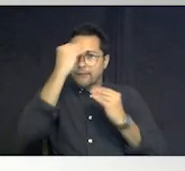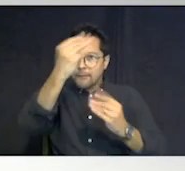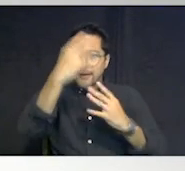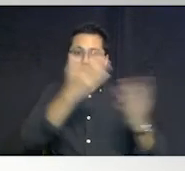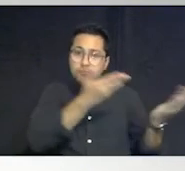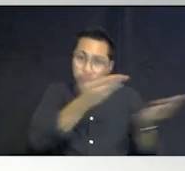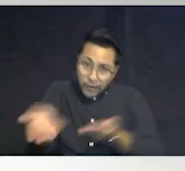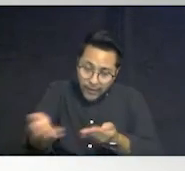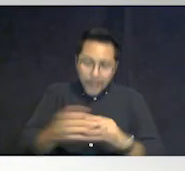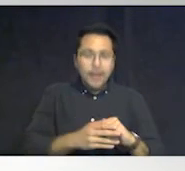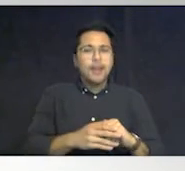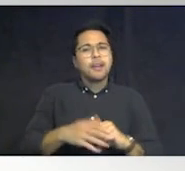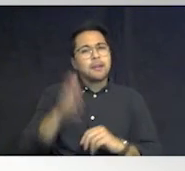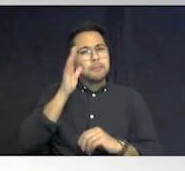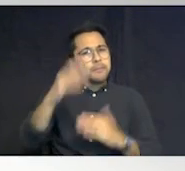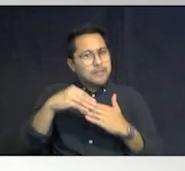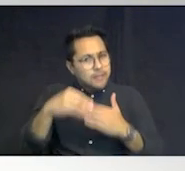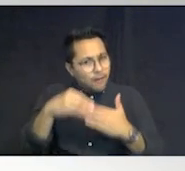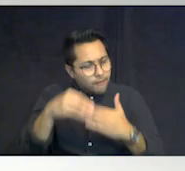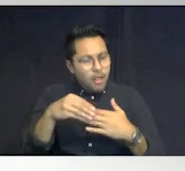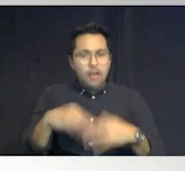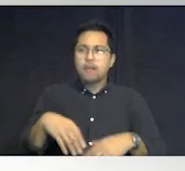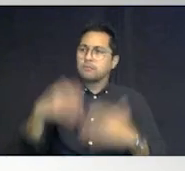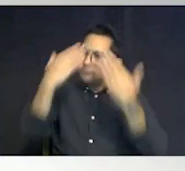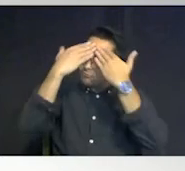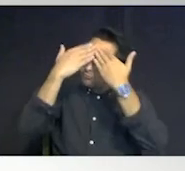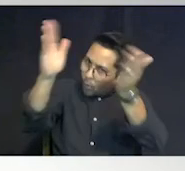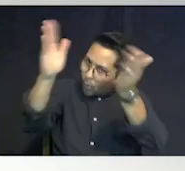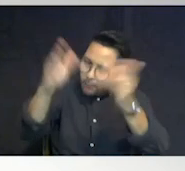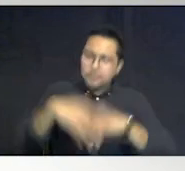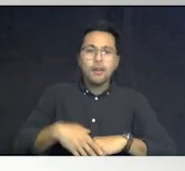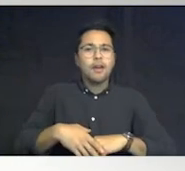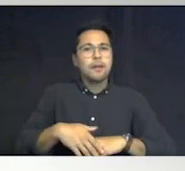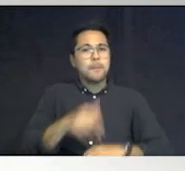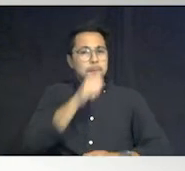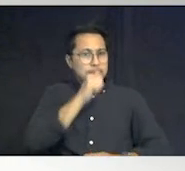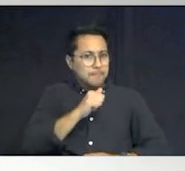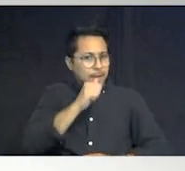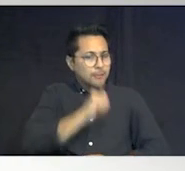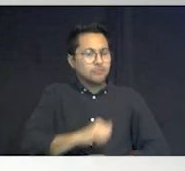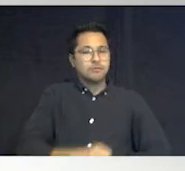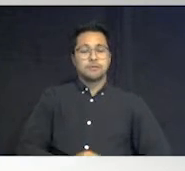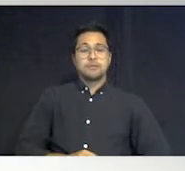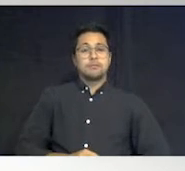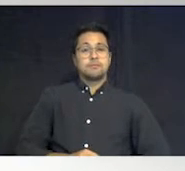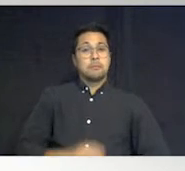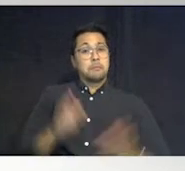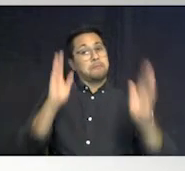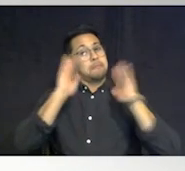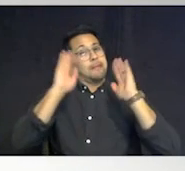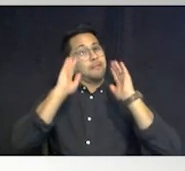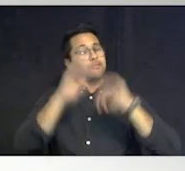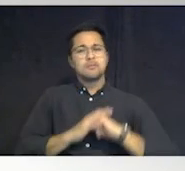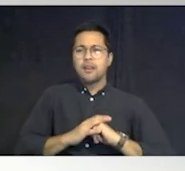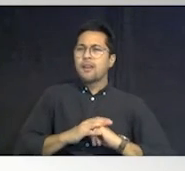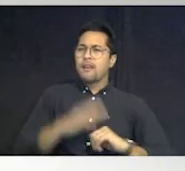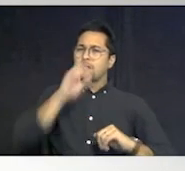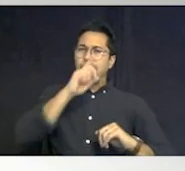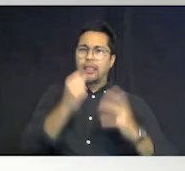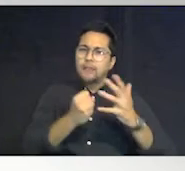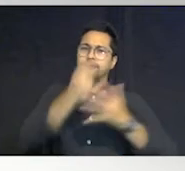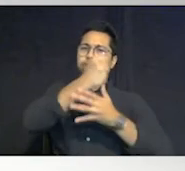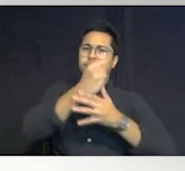flexible at mediation and have an open mind. Be patient and present, and keep the focus on finding a solution for the student most of